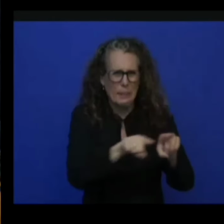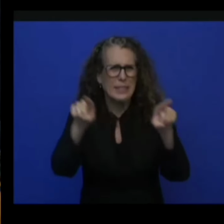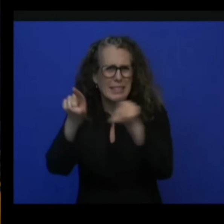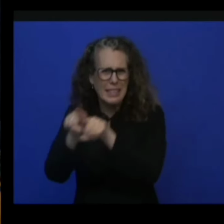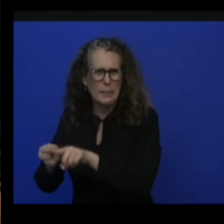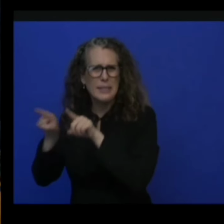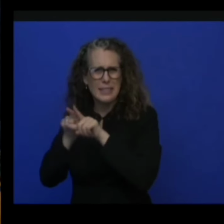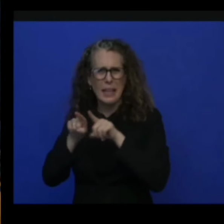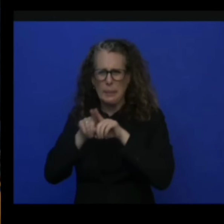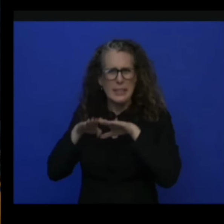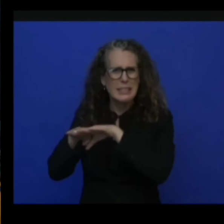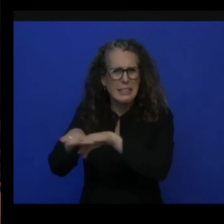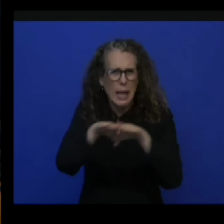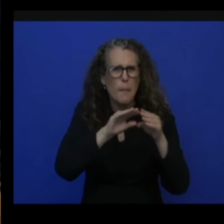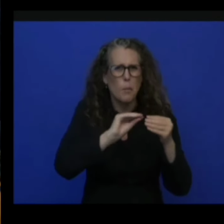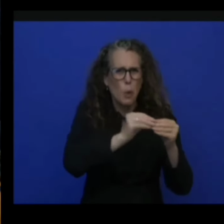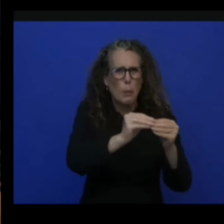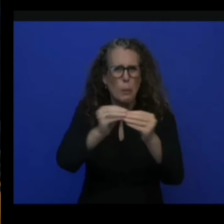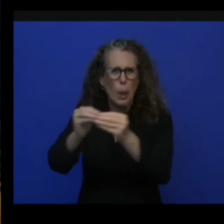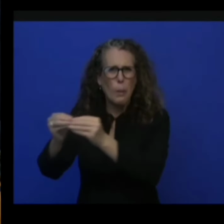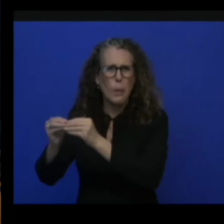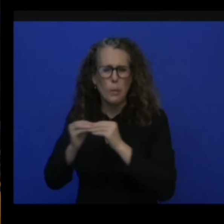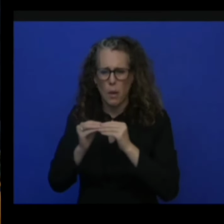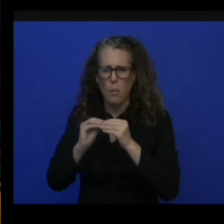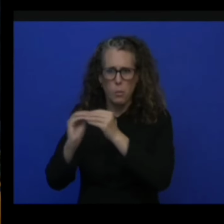that this sense of unity,